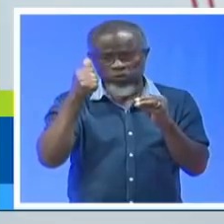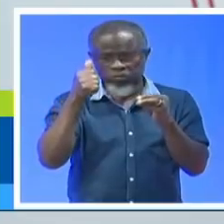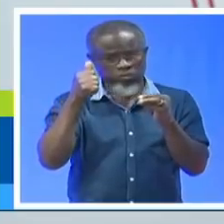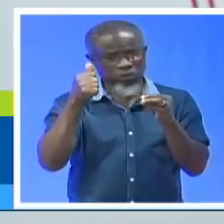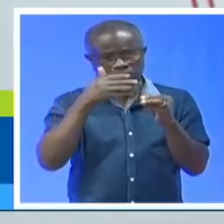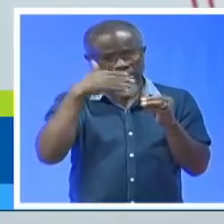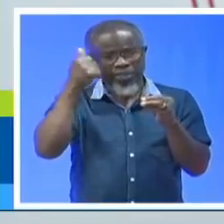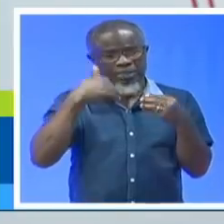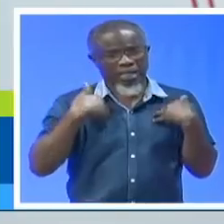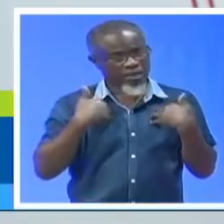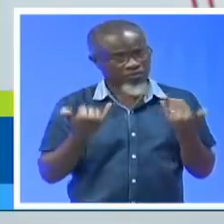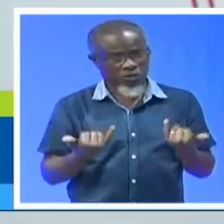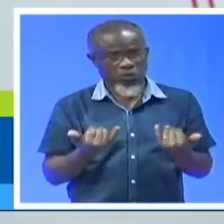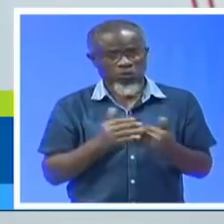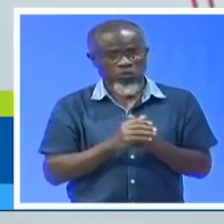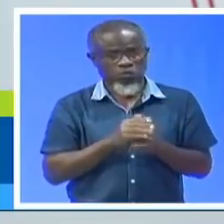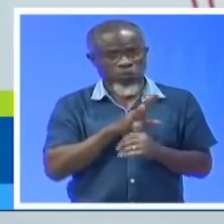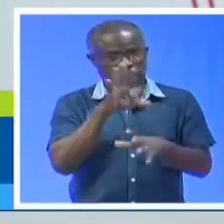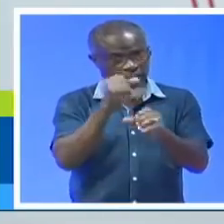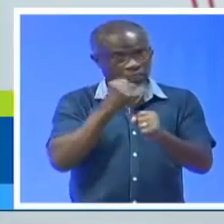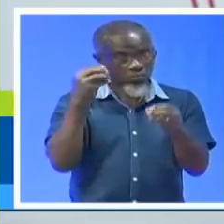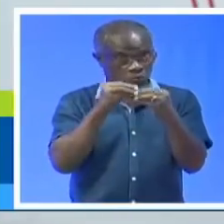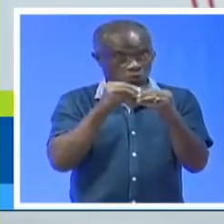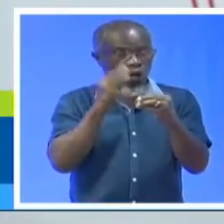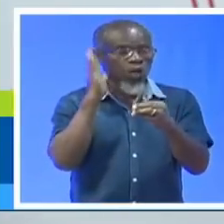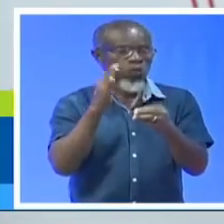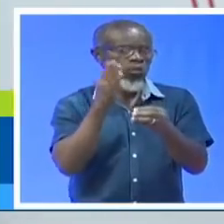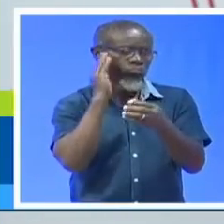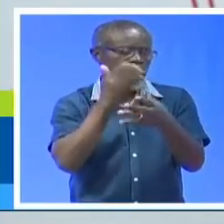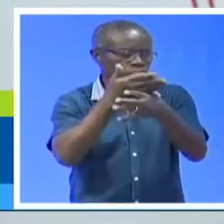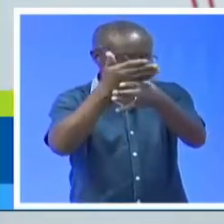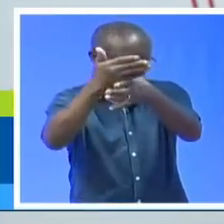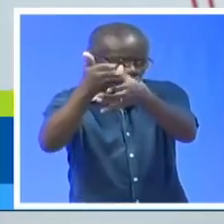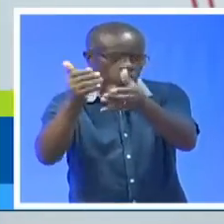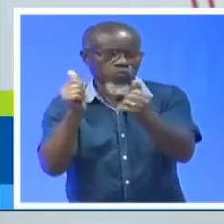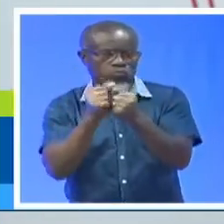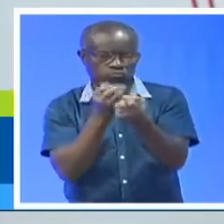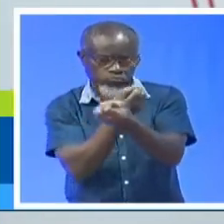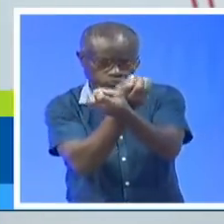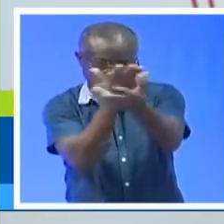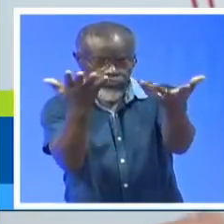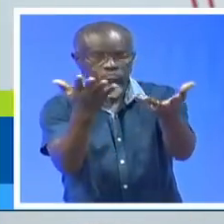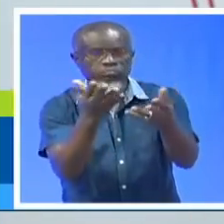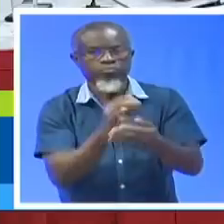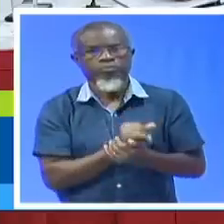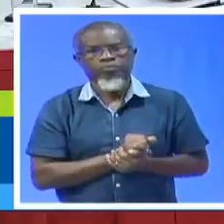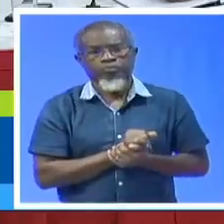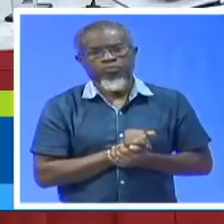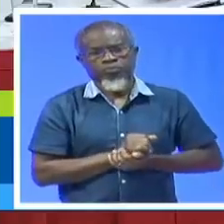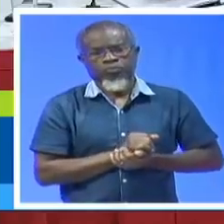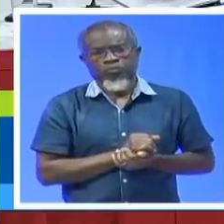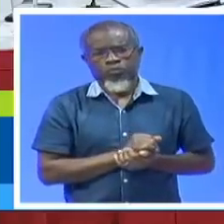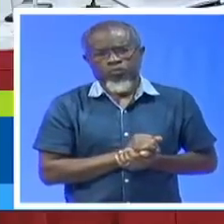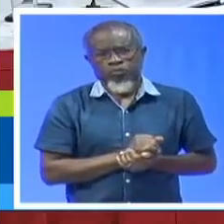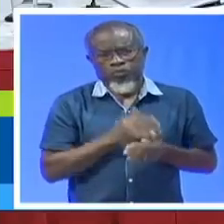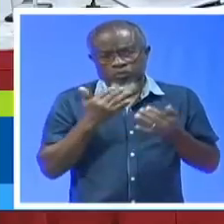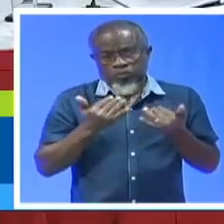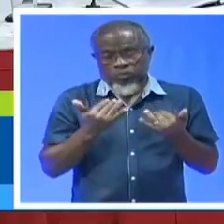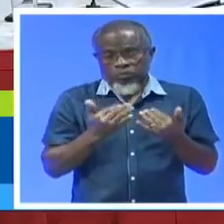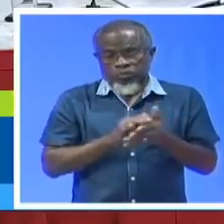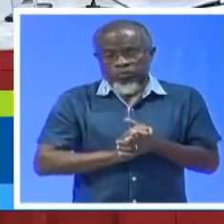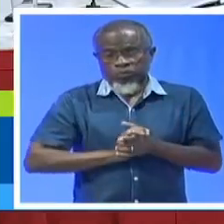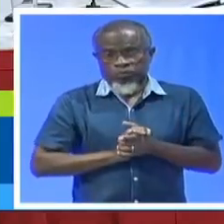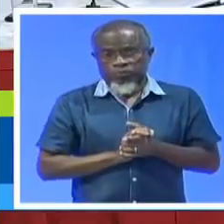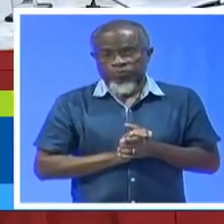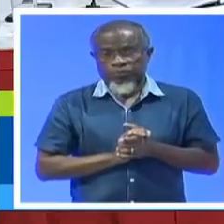Education. As I get more, we will share it with you folks in the media. Thank you. As we move on, we go to